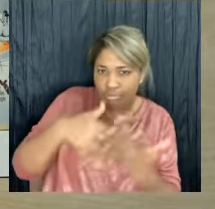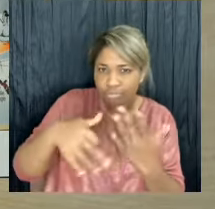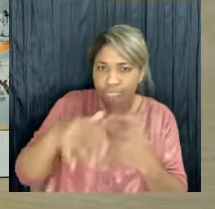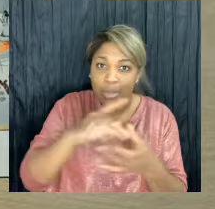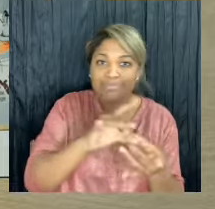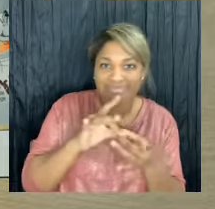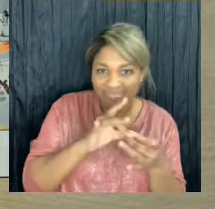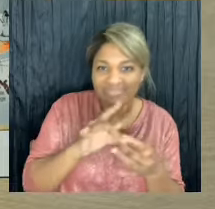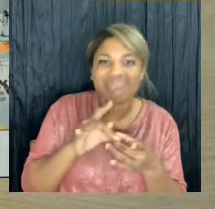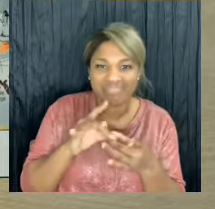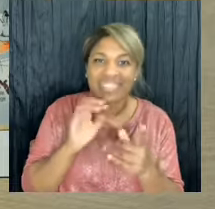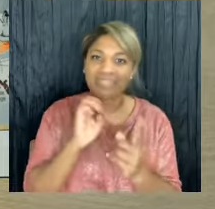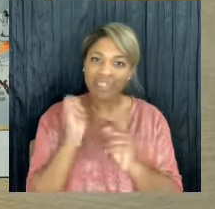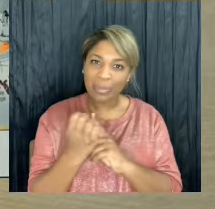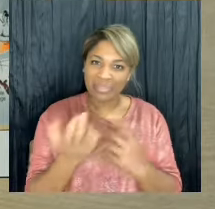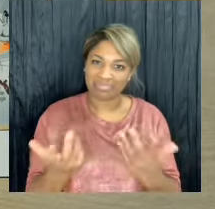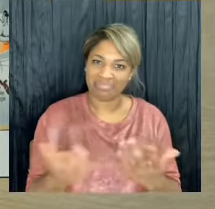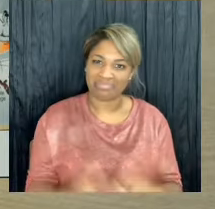environment.